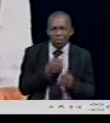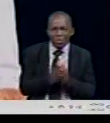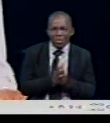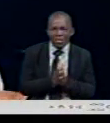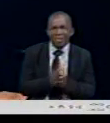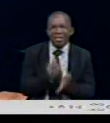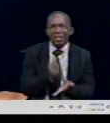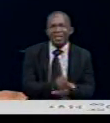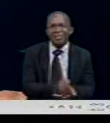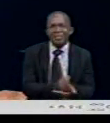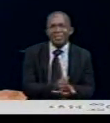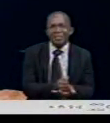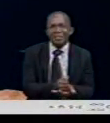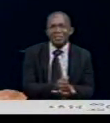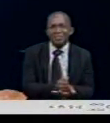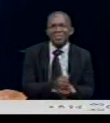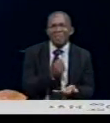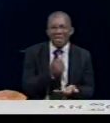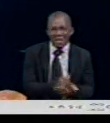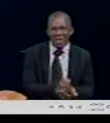we pray.